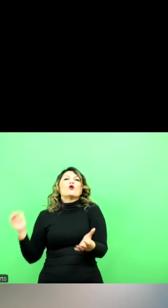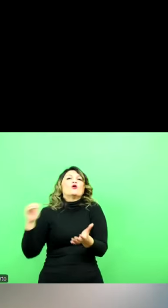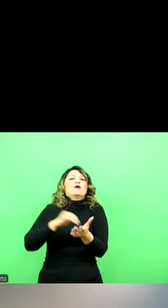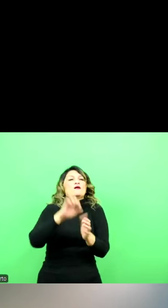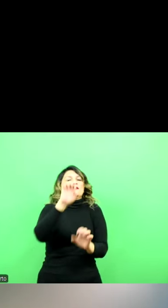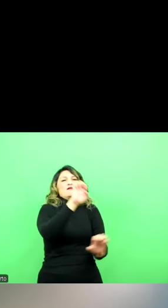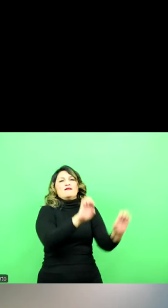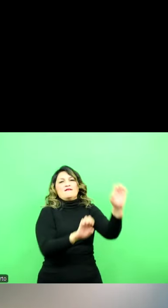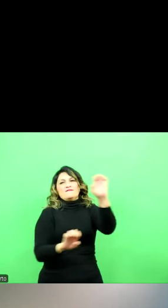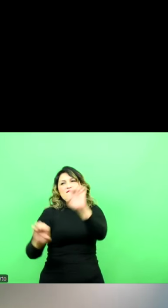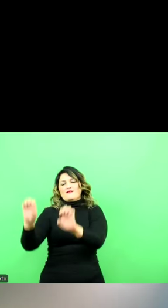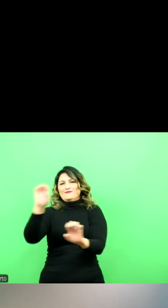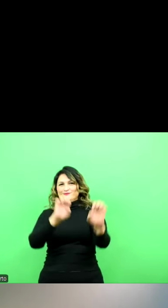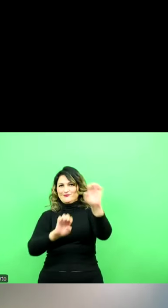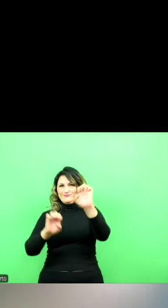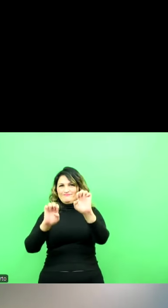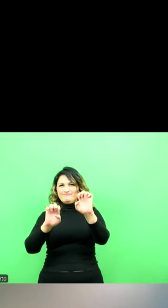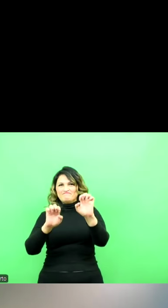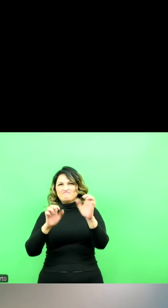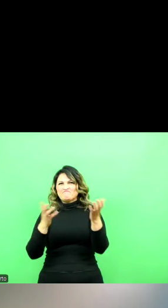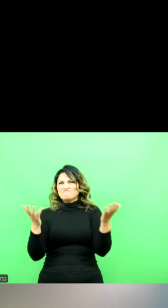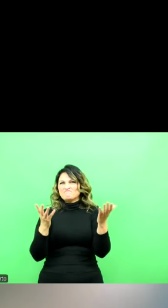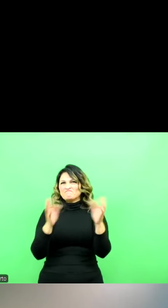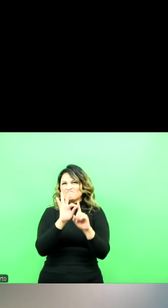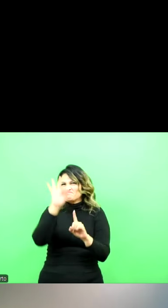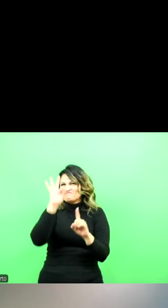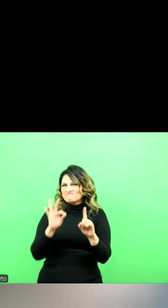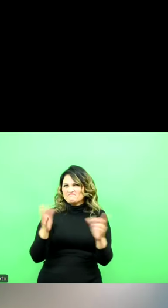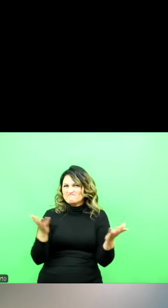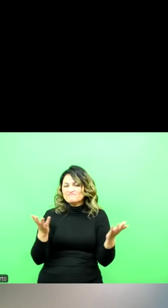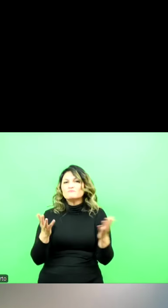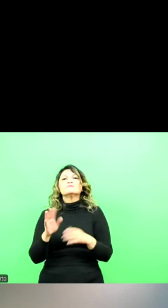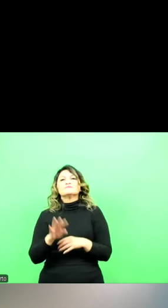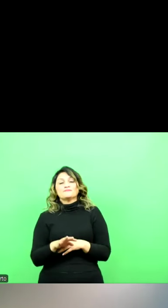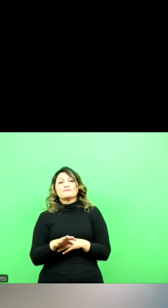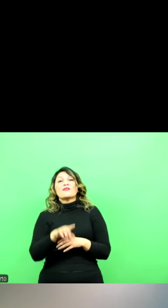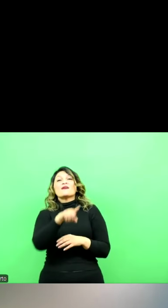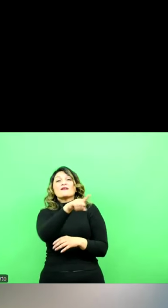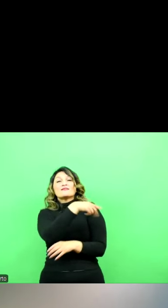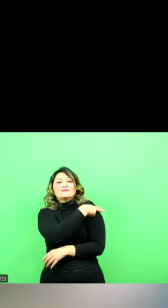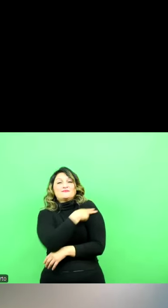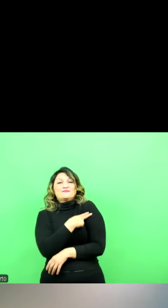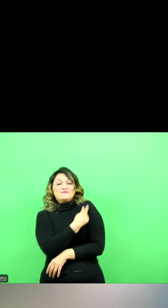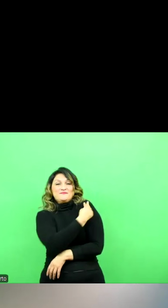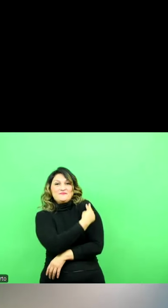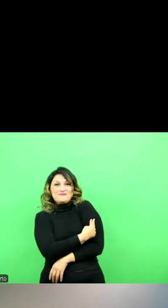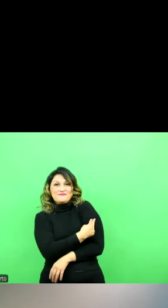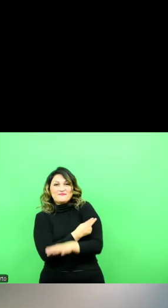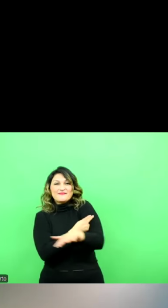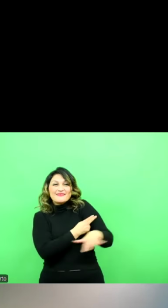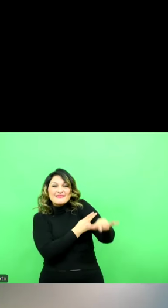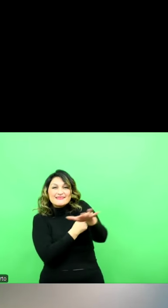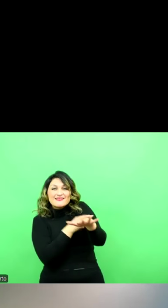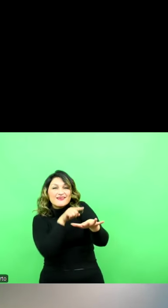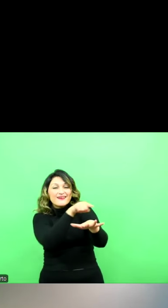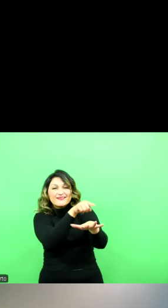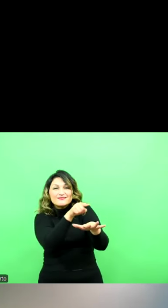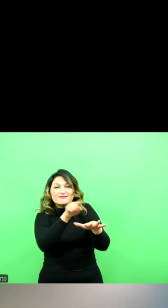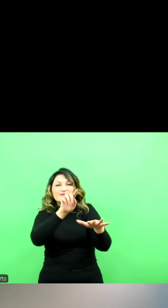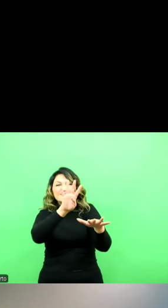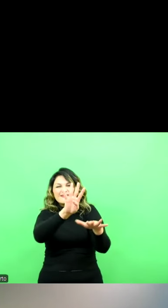significant progress. 41% of these hospitals were now self-assessed as excluding, 43%